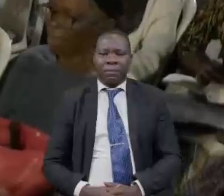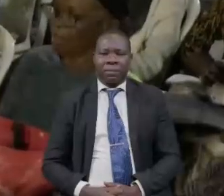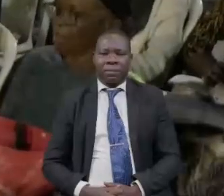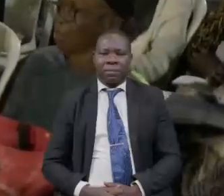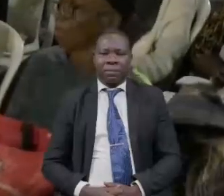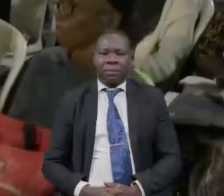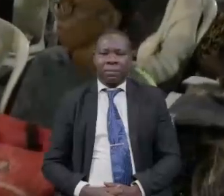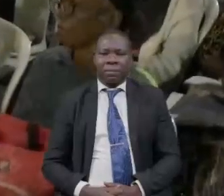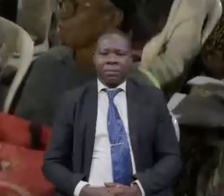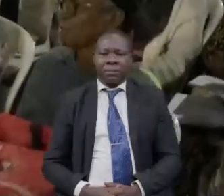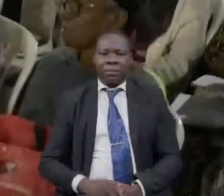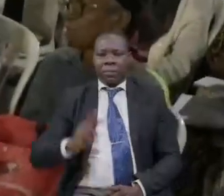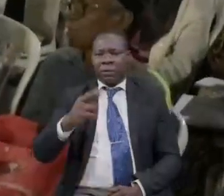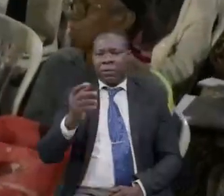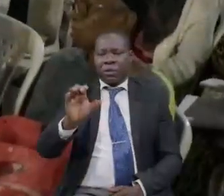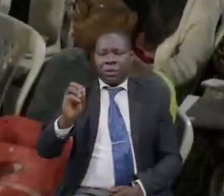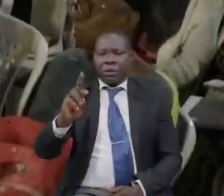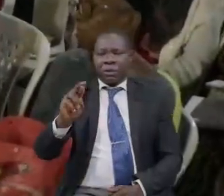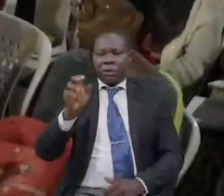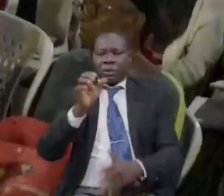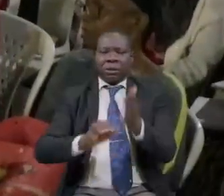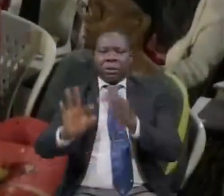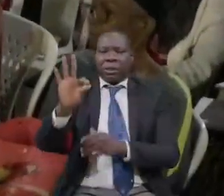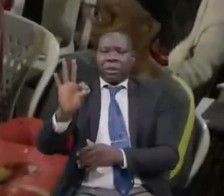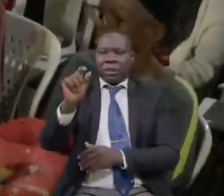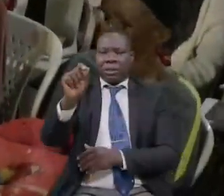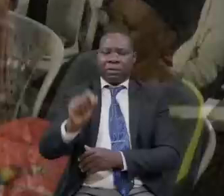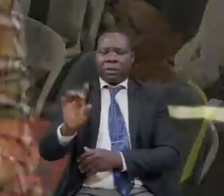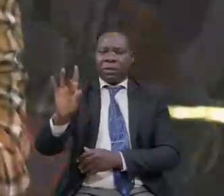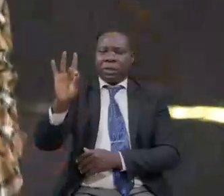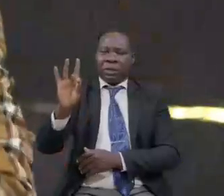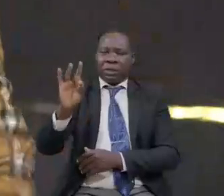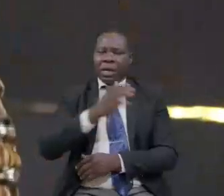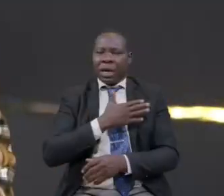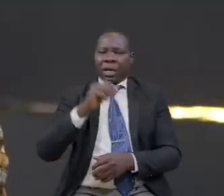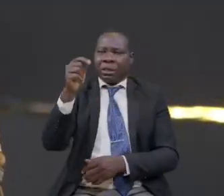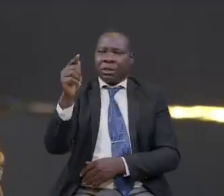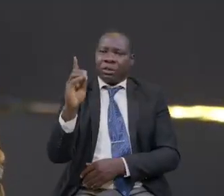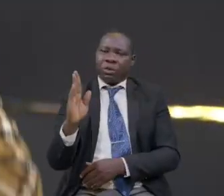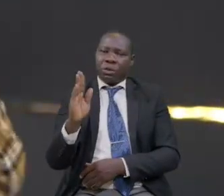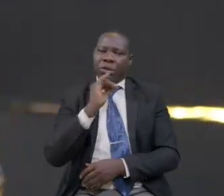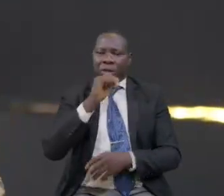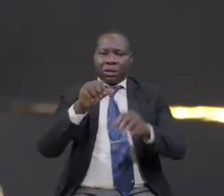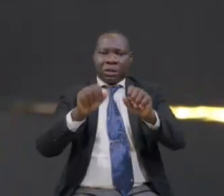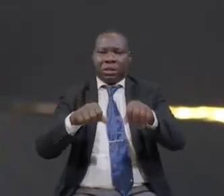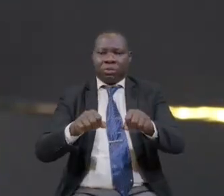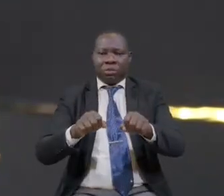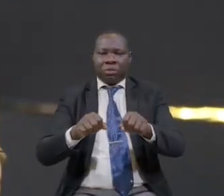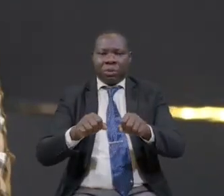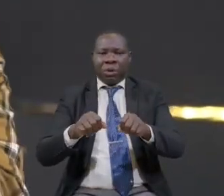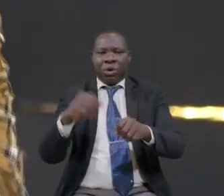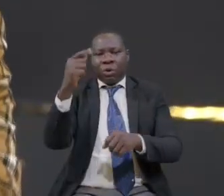2 Corinthians chapter 9, verse 8. And God is able. God